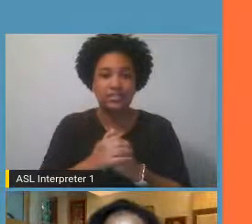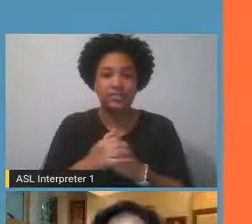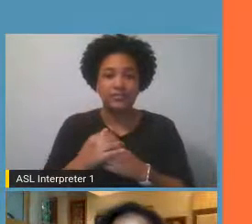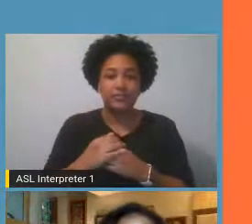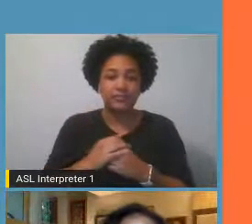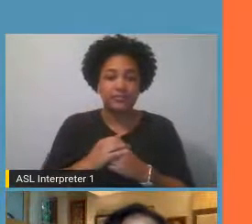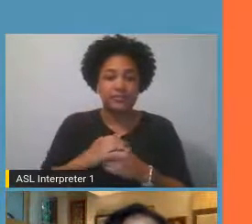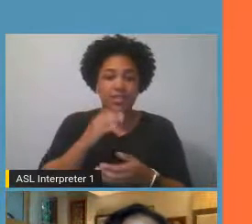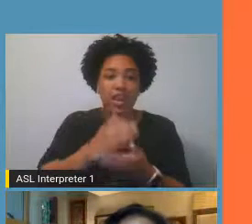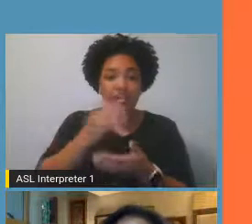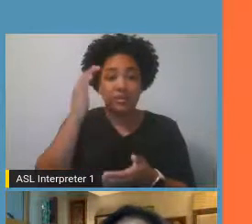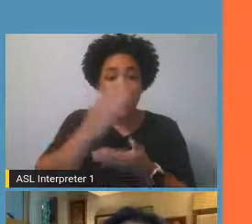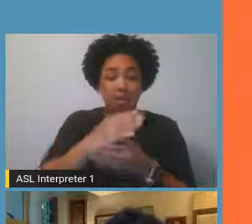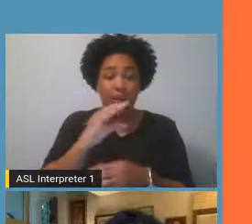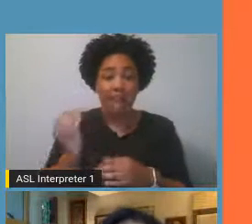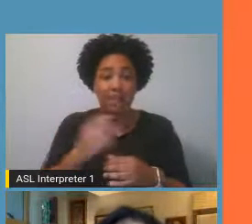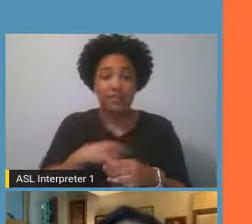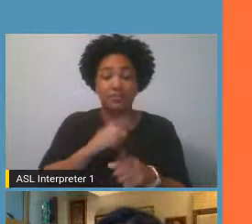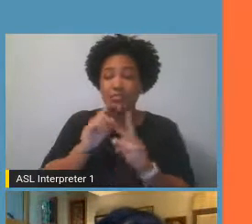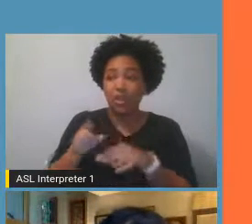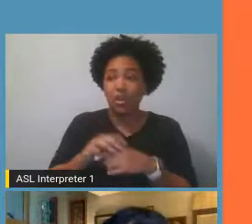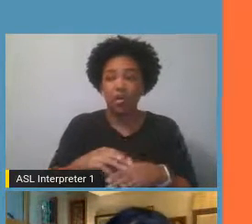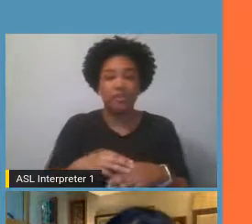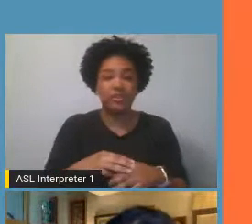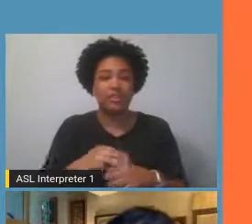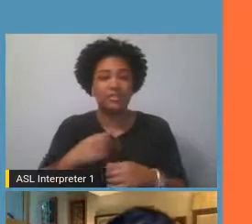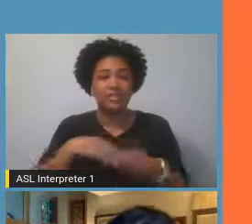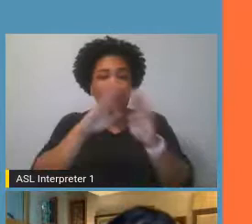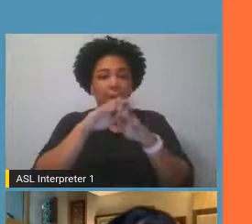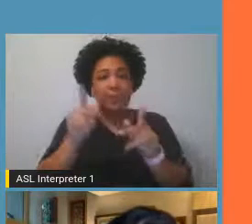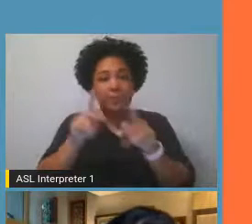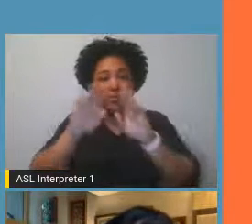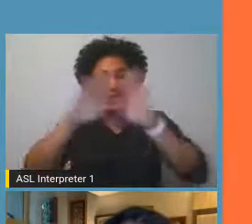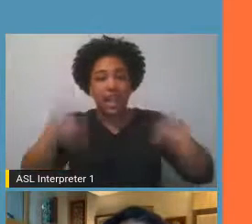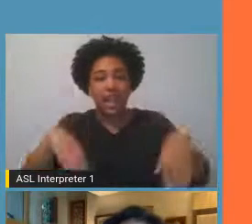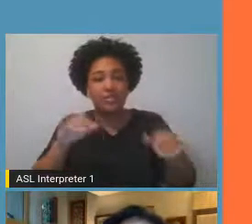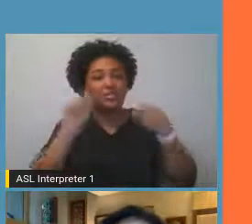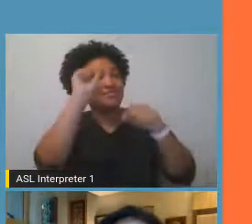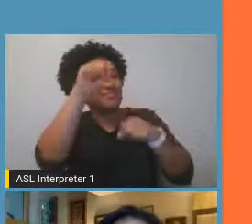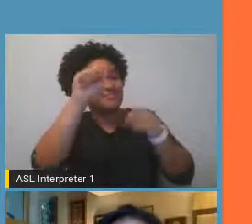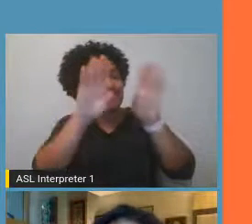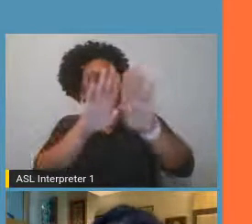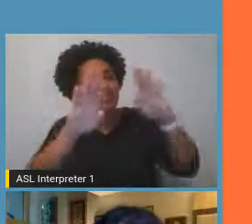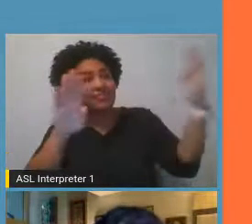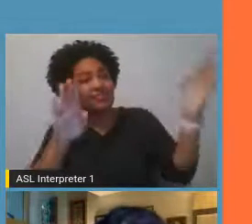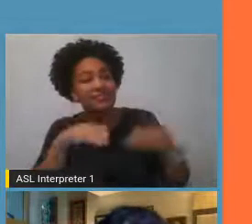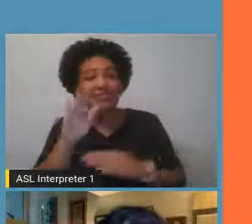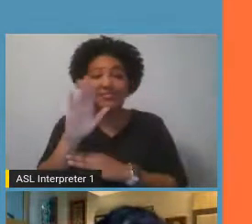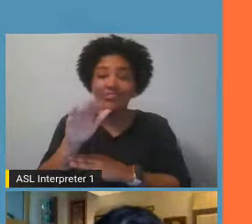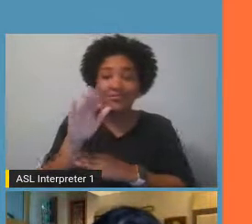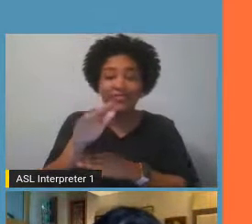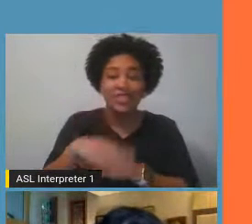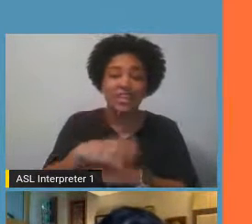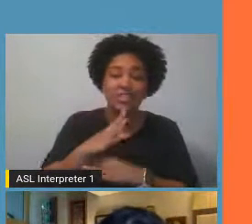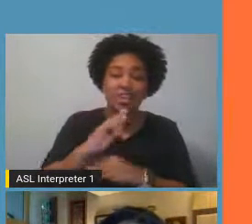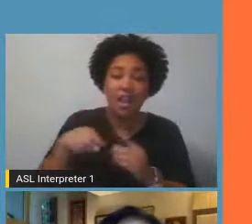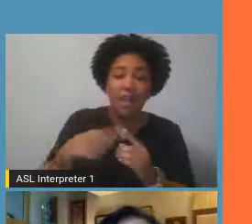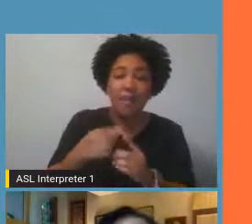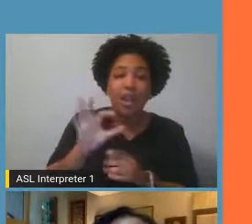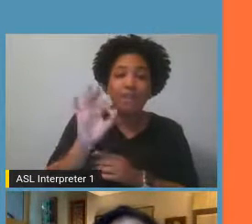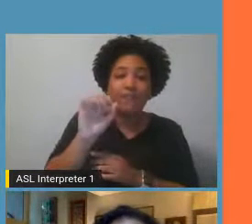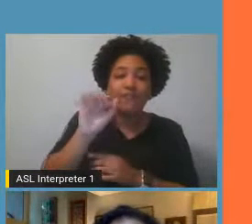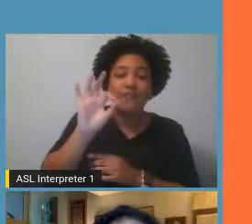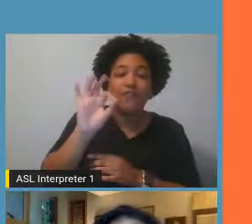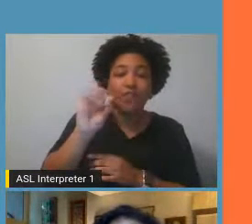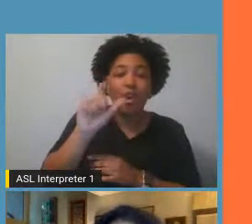door or having artists come to their homes to be interviewed and to hear some of their iconic folk music between 1967